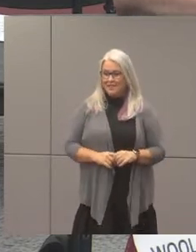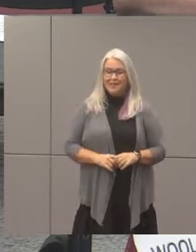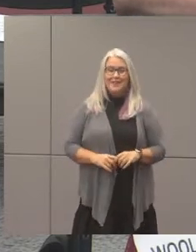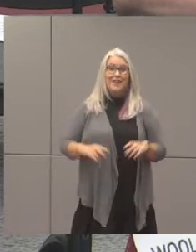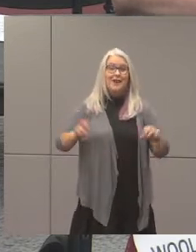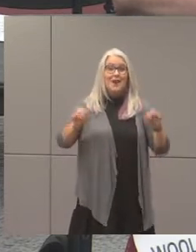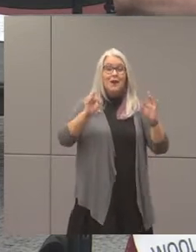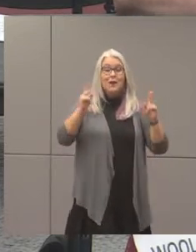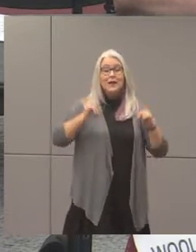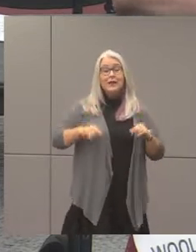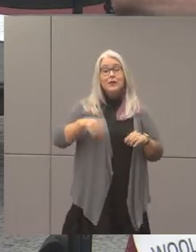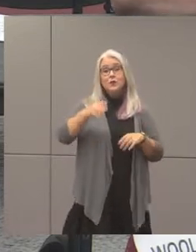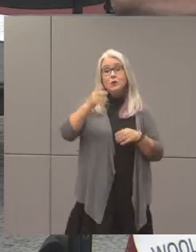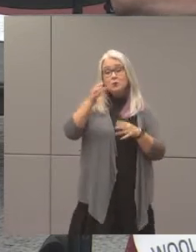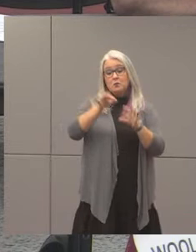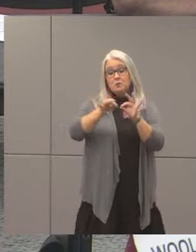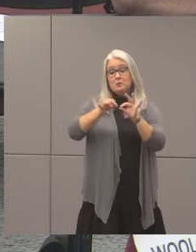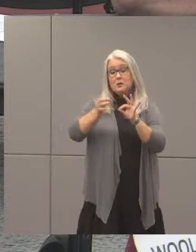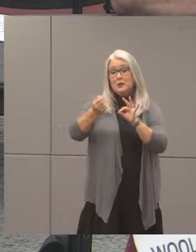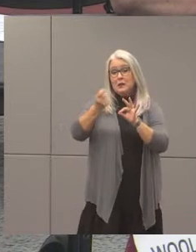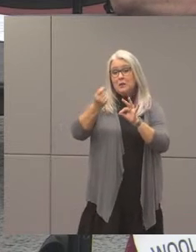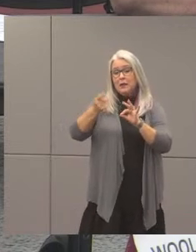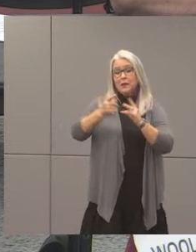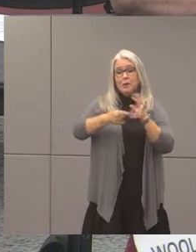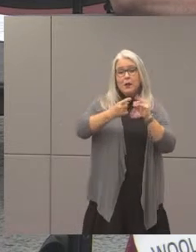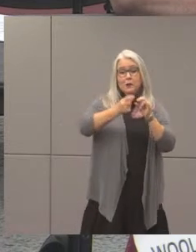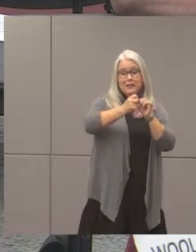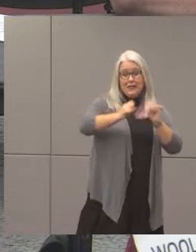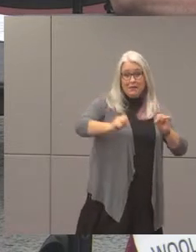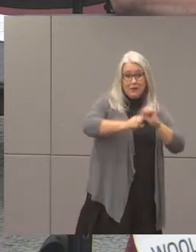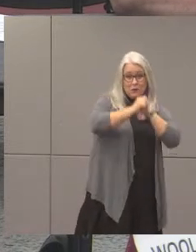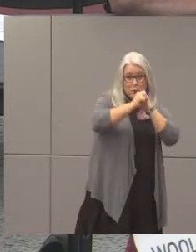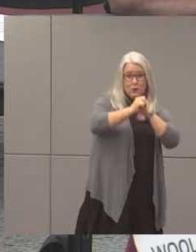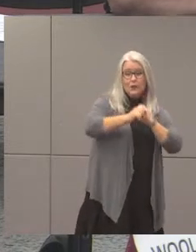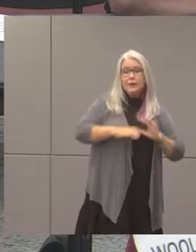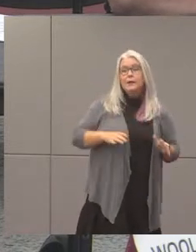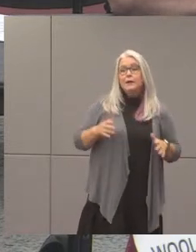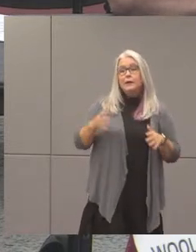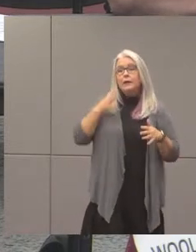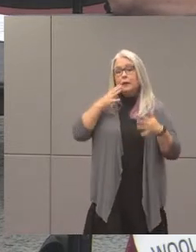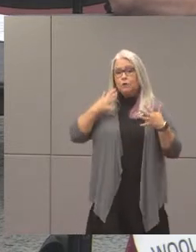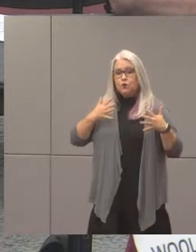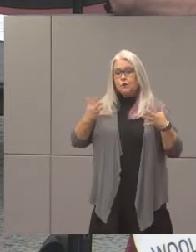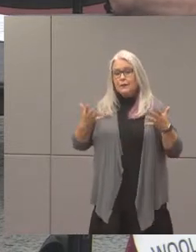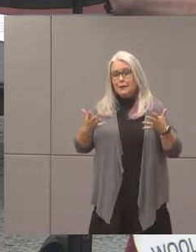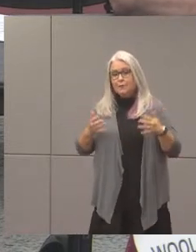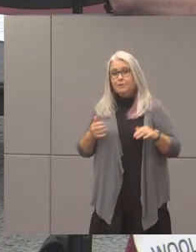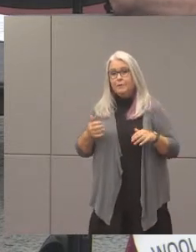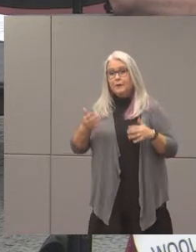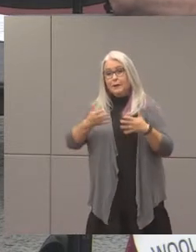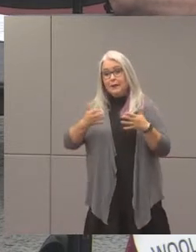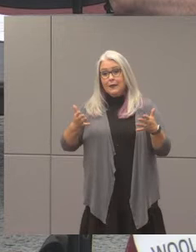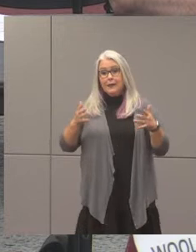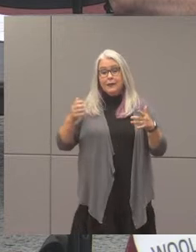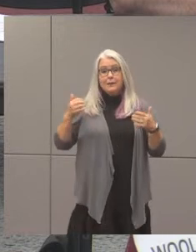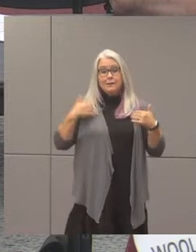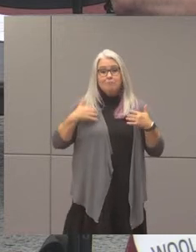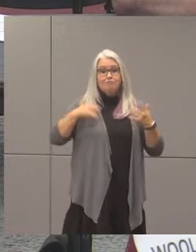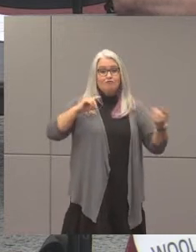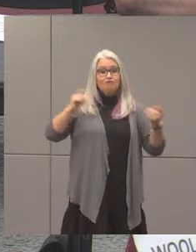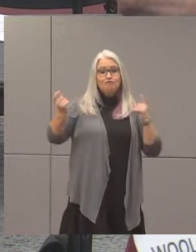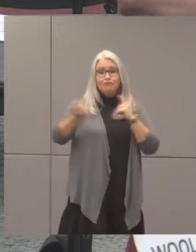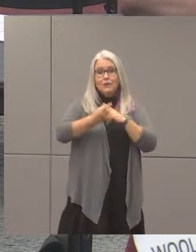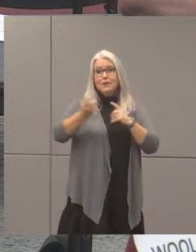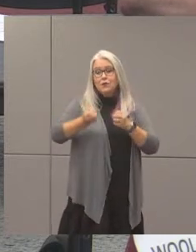Yeah, can you talk just a little bit about planning for safety and security? Unfortunately, things have changed in a lot